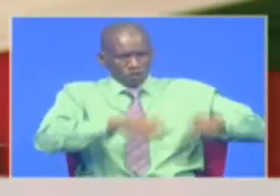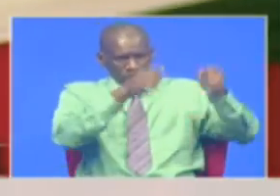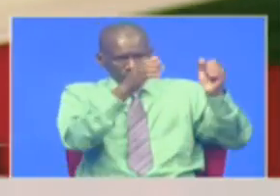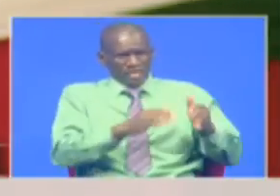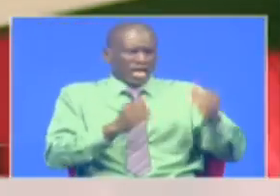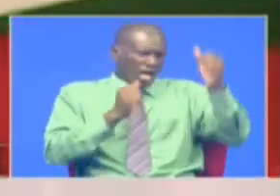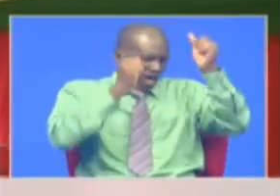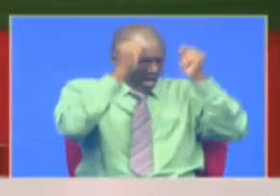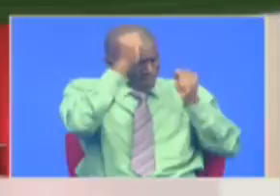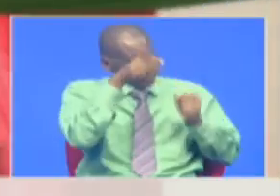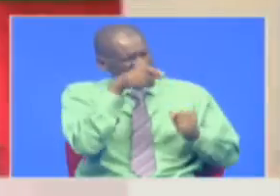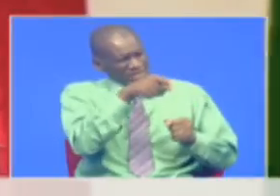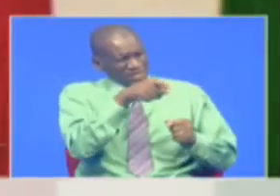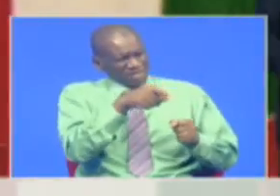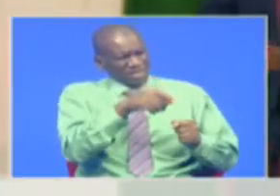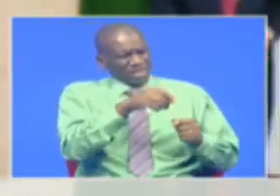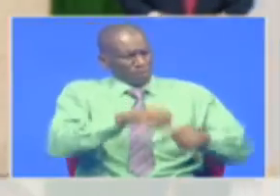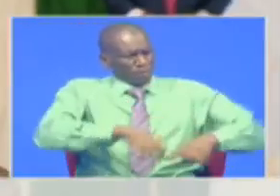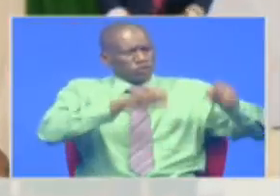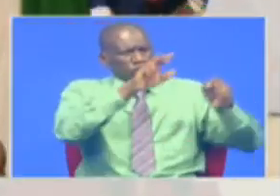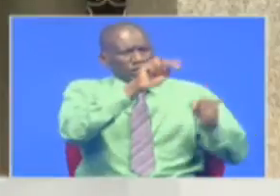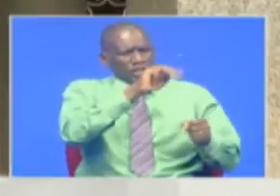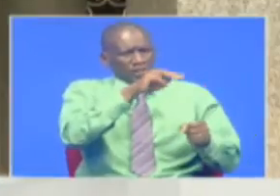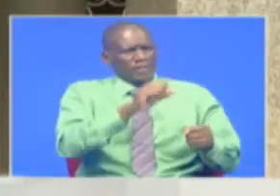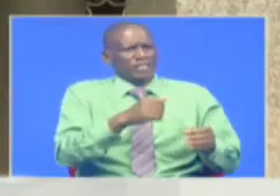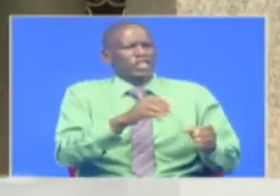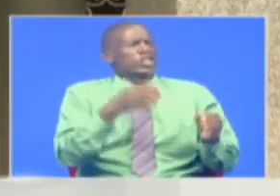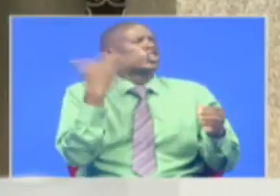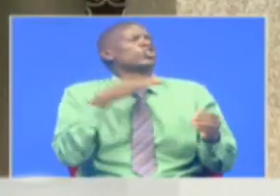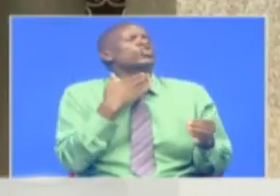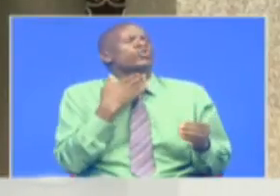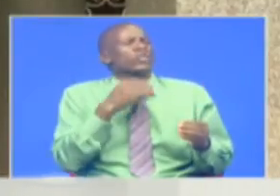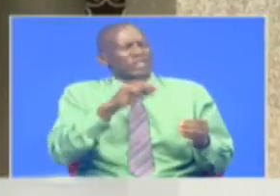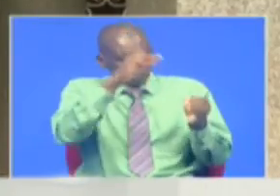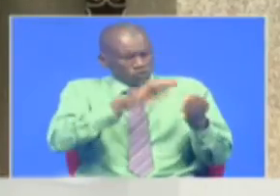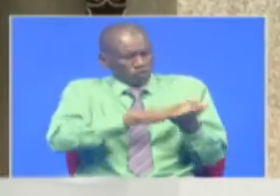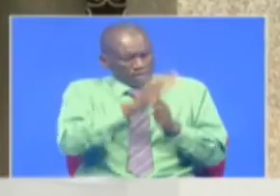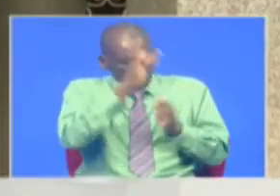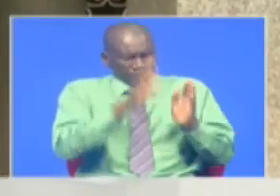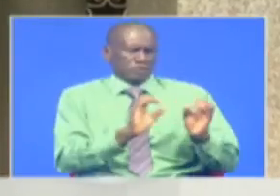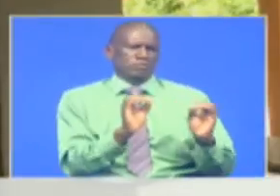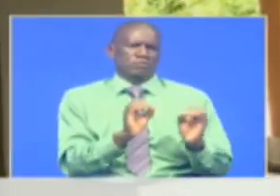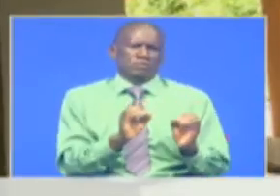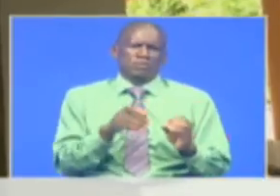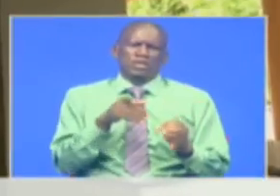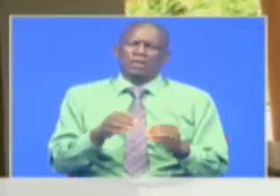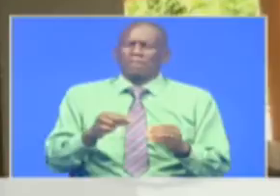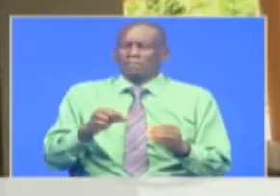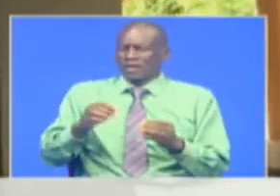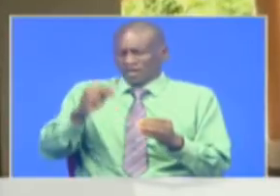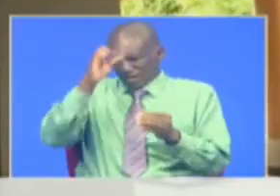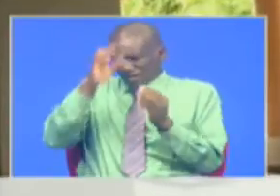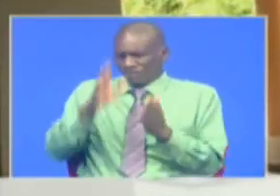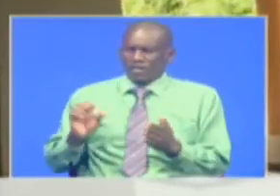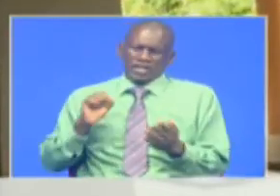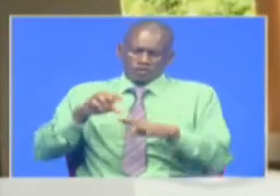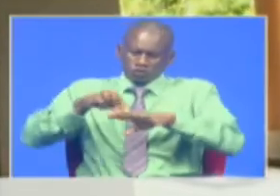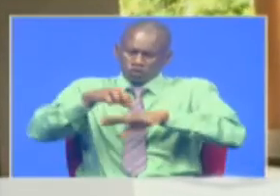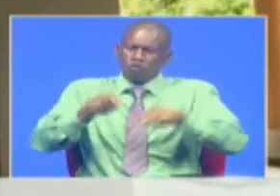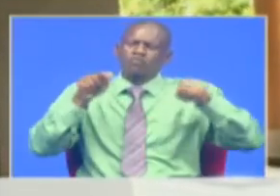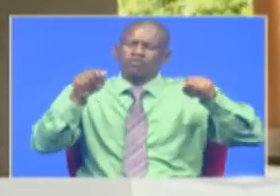Jemedari hana haja na kiti ya governor. But in his submission to the Senate, Governor Sonko fired at the